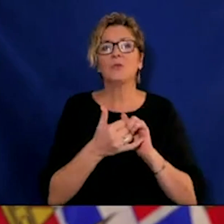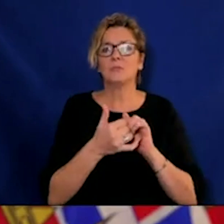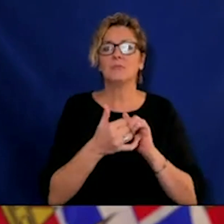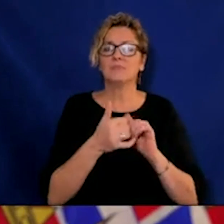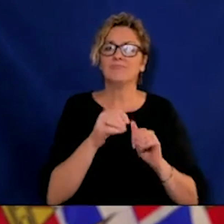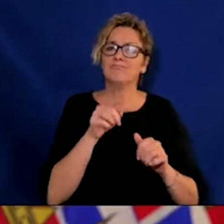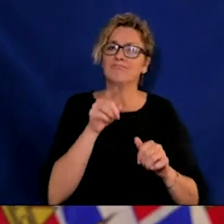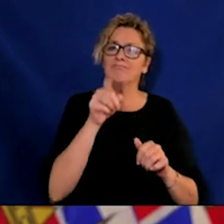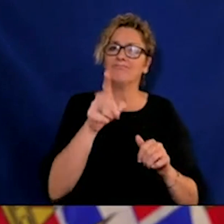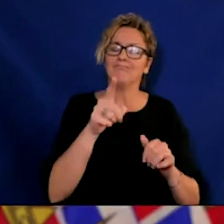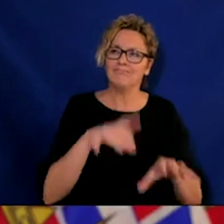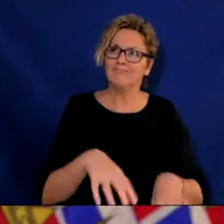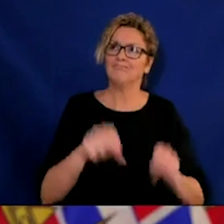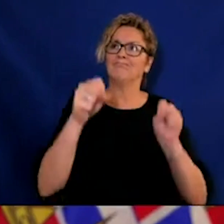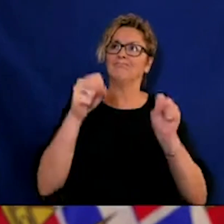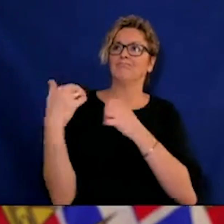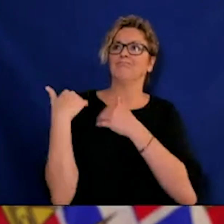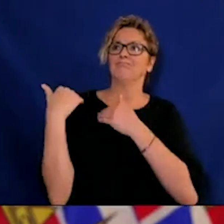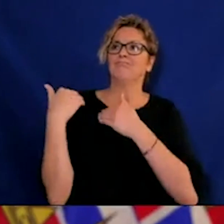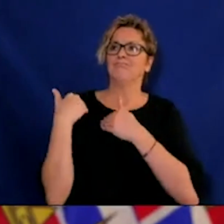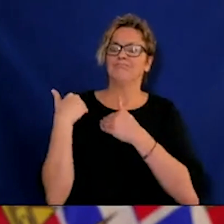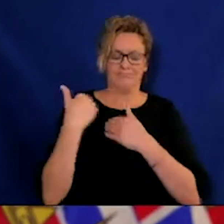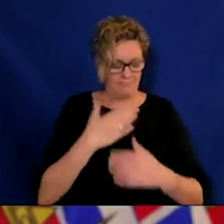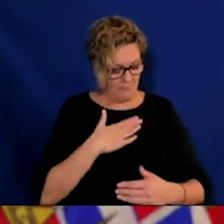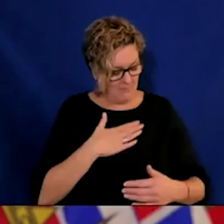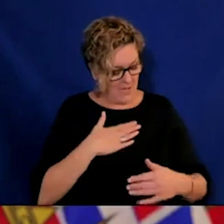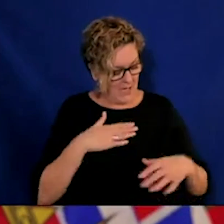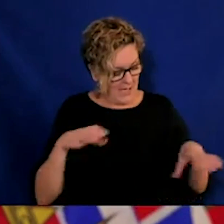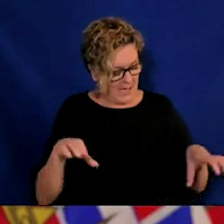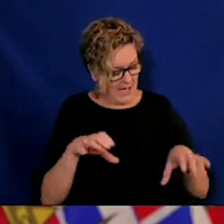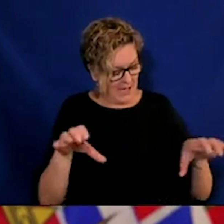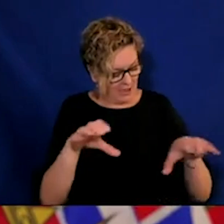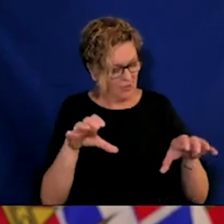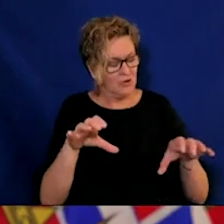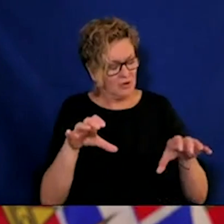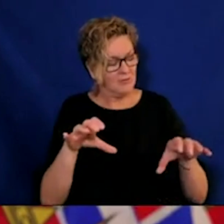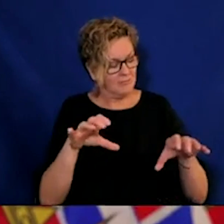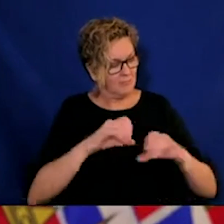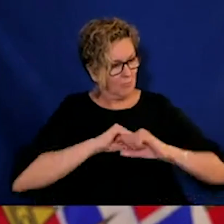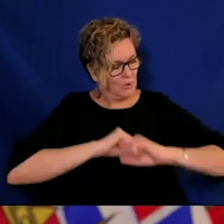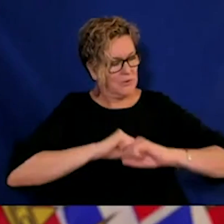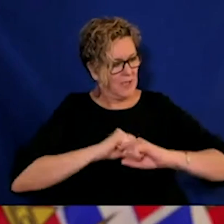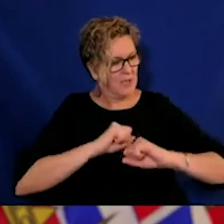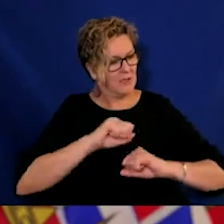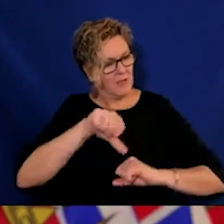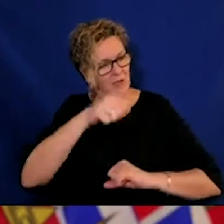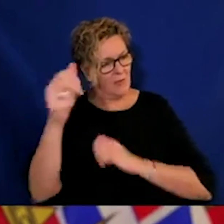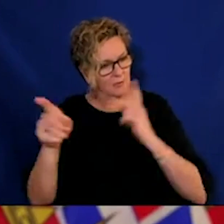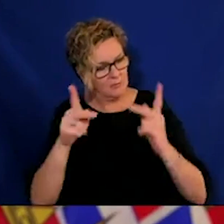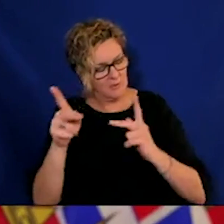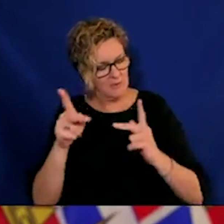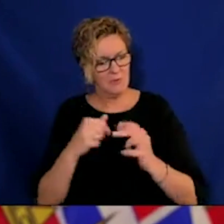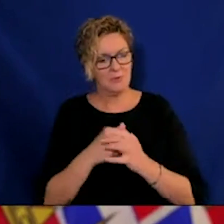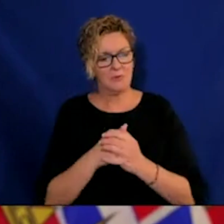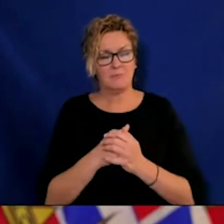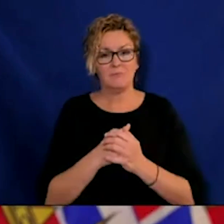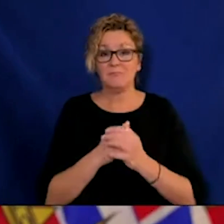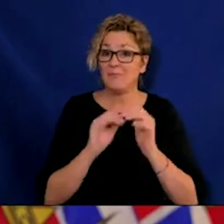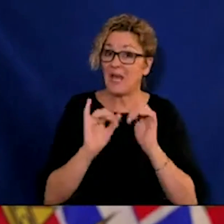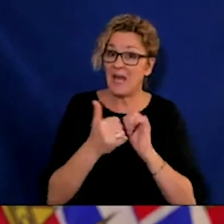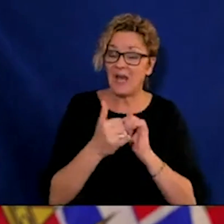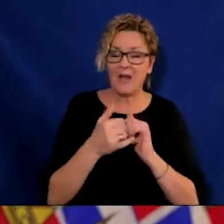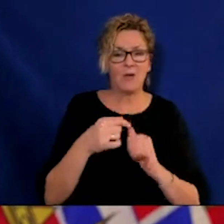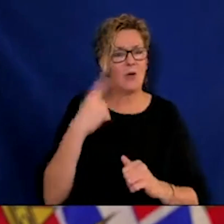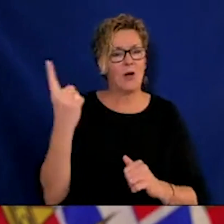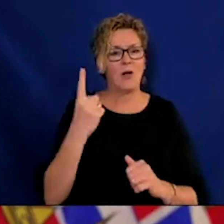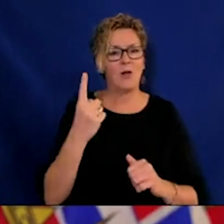know. We will get through this, and we will do it by being kind to each other, by being calm and being safe.